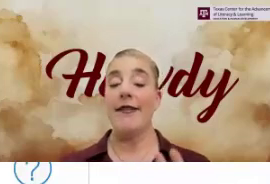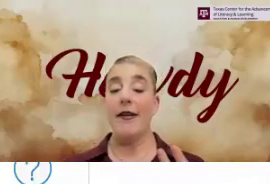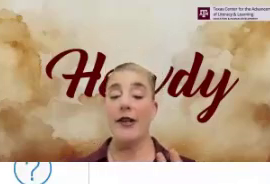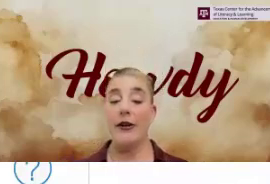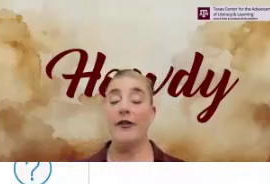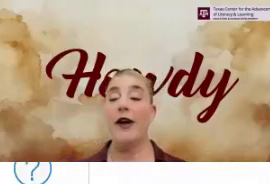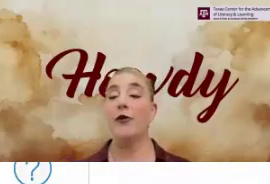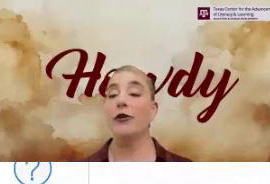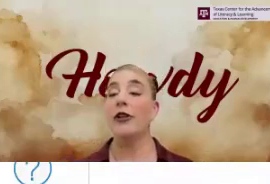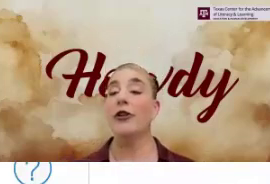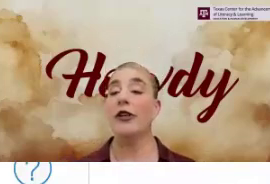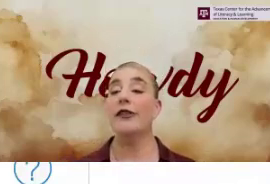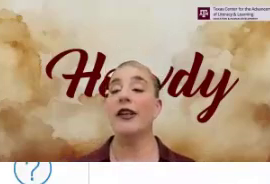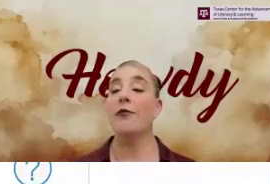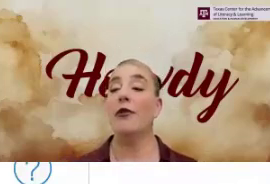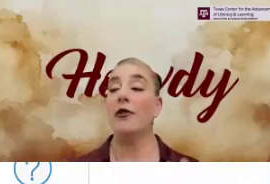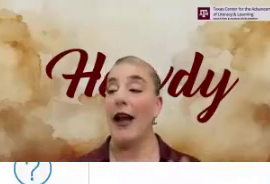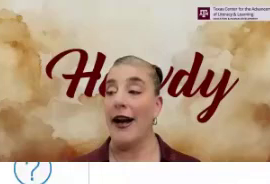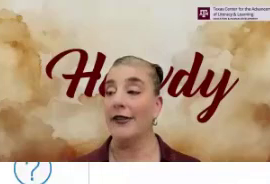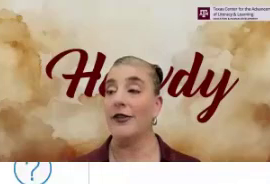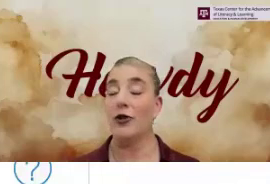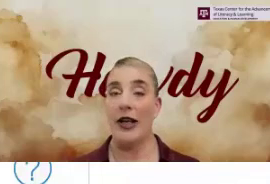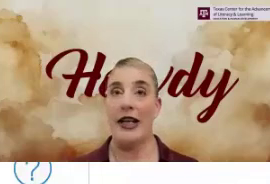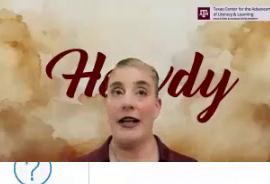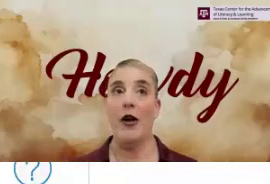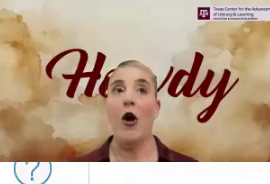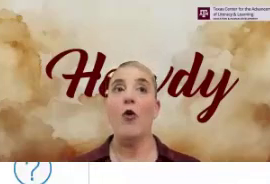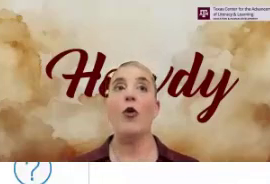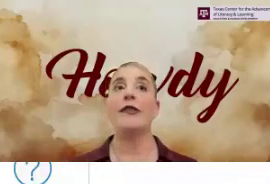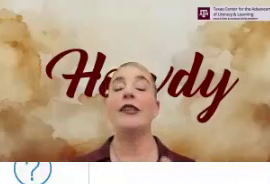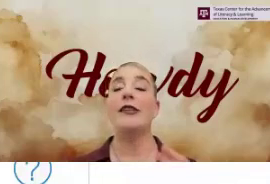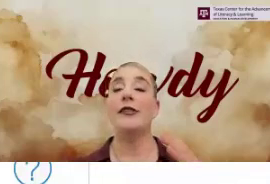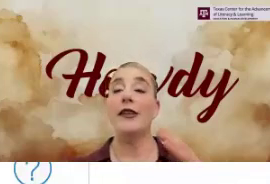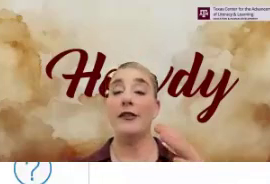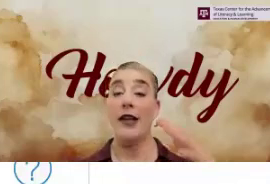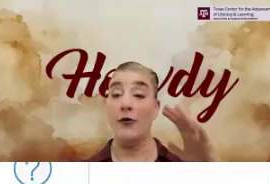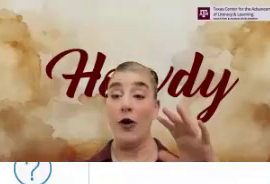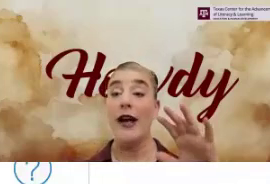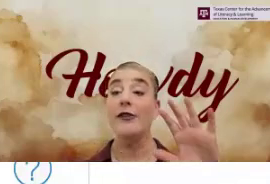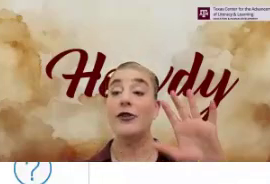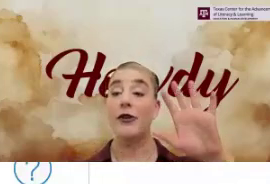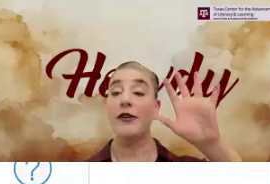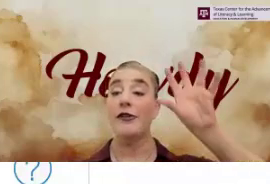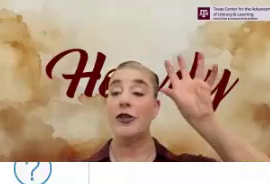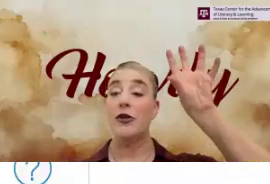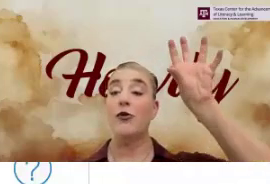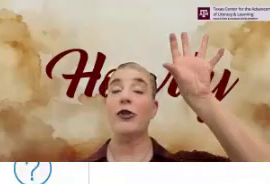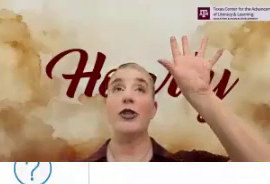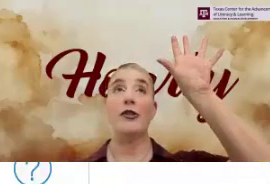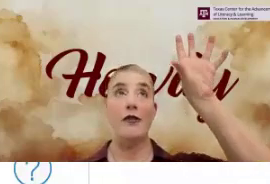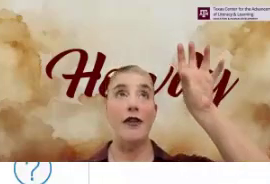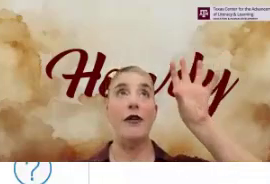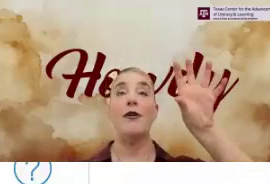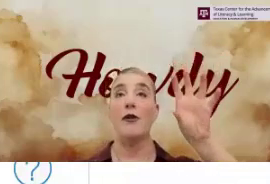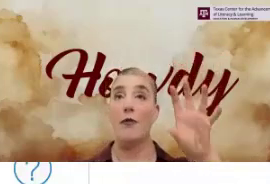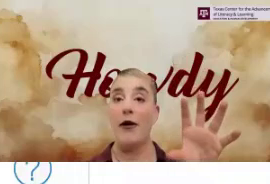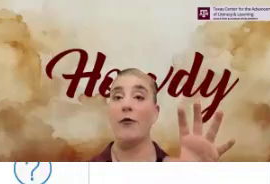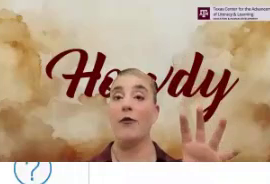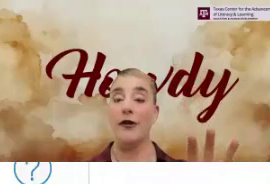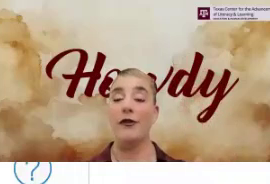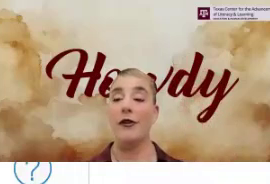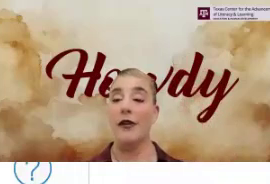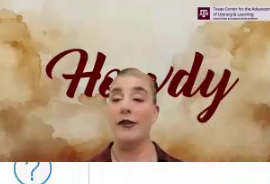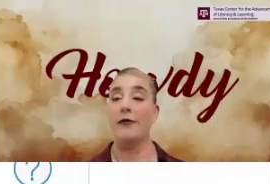especially, and Gareth had a really good example last training, was and Ryan's doing this too when she's developing